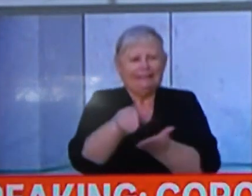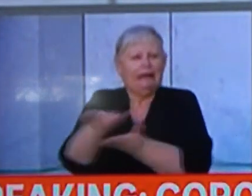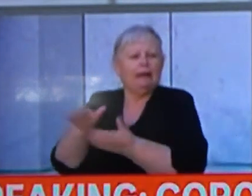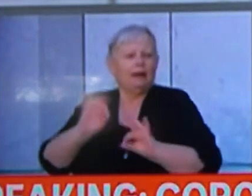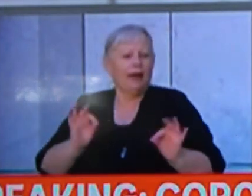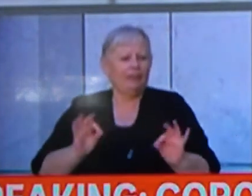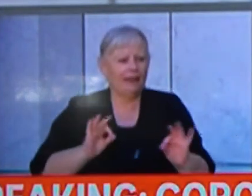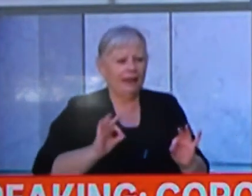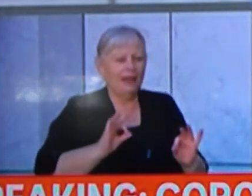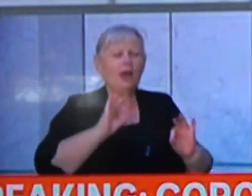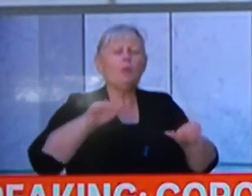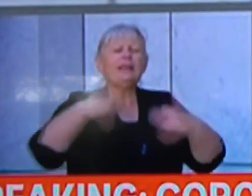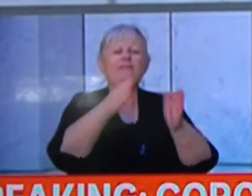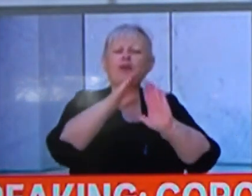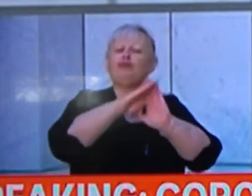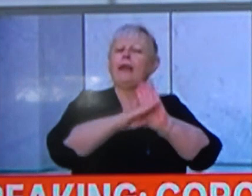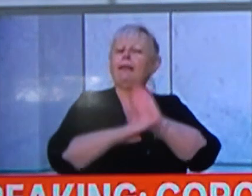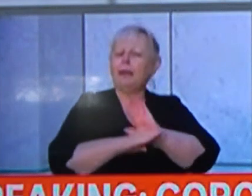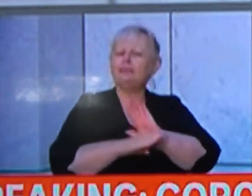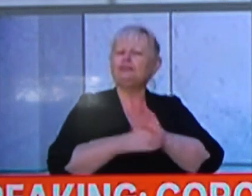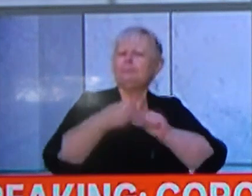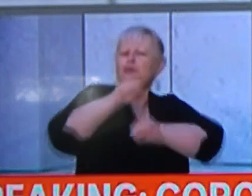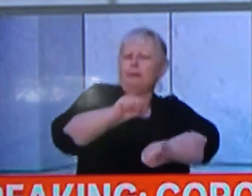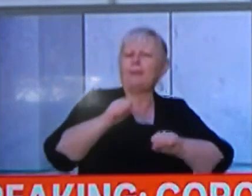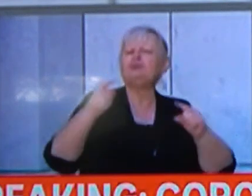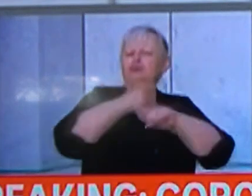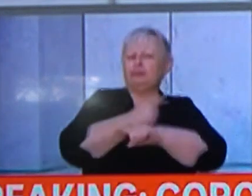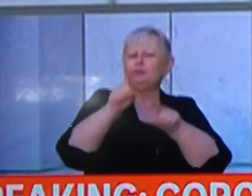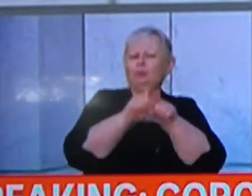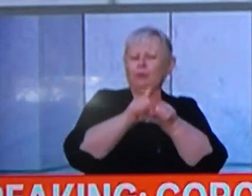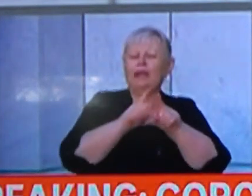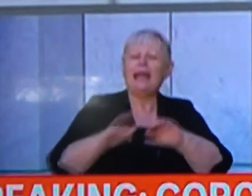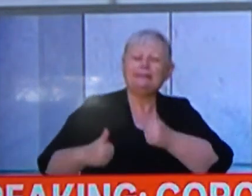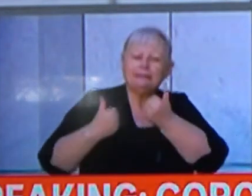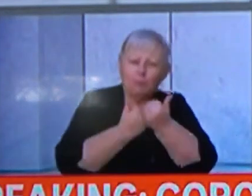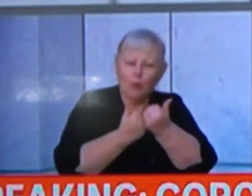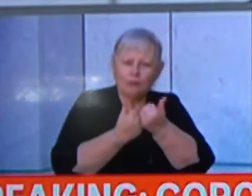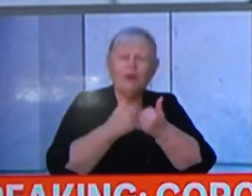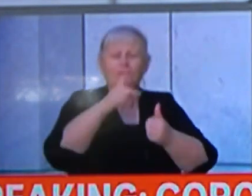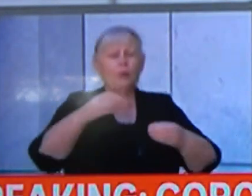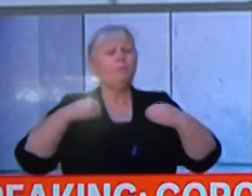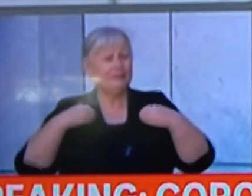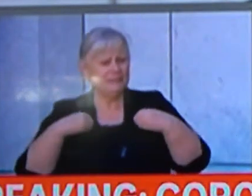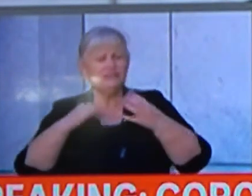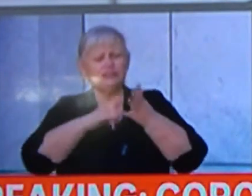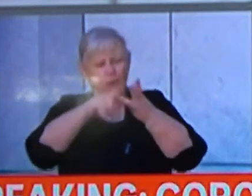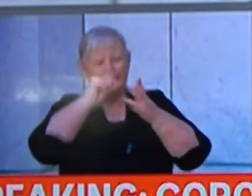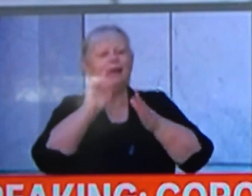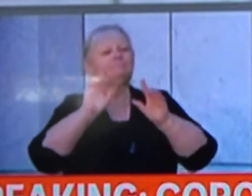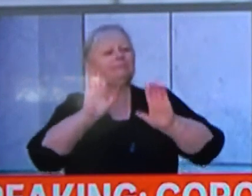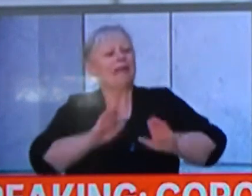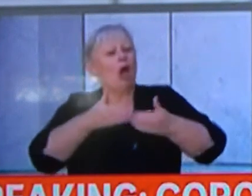provide regulatory protection and financial support for businesses to stay in